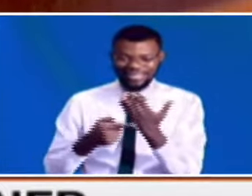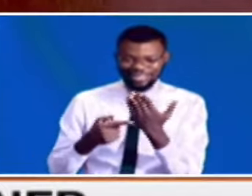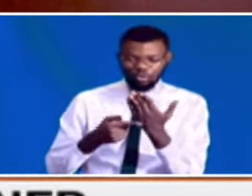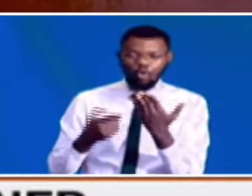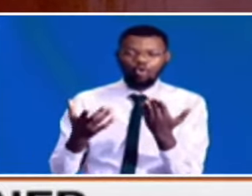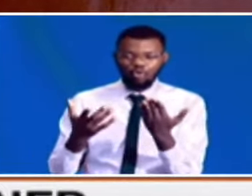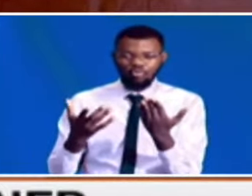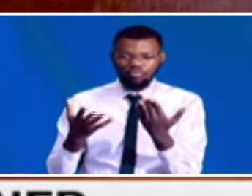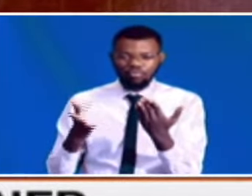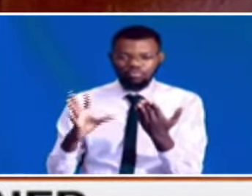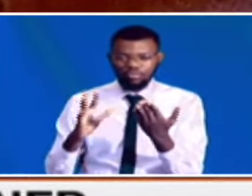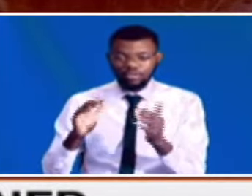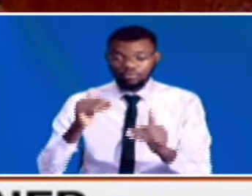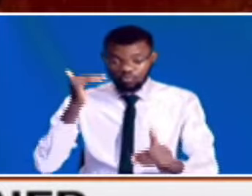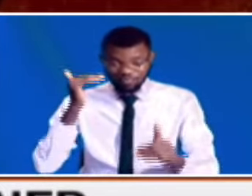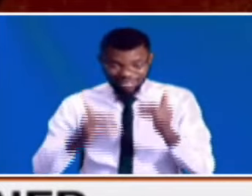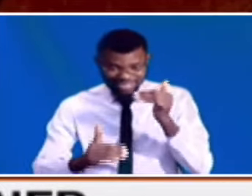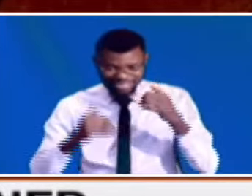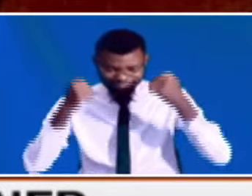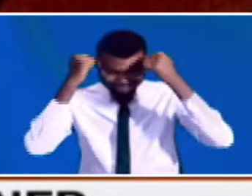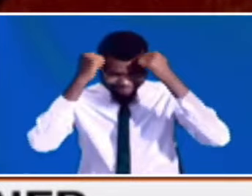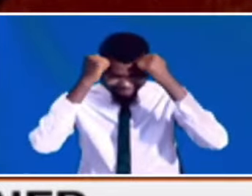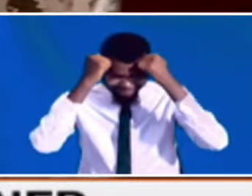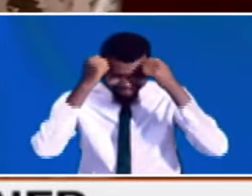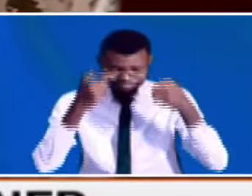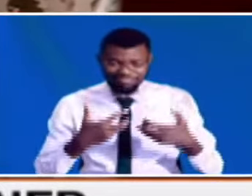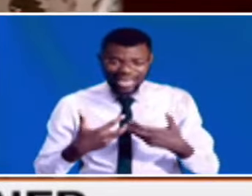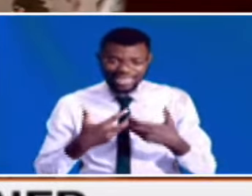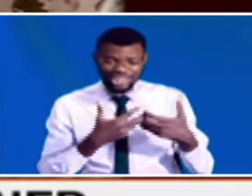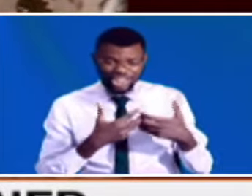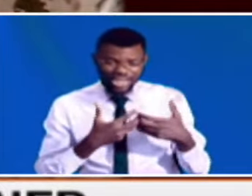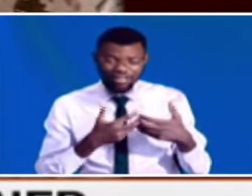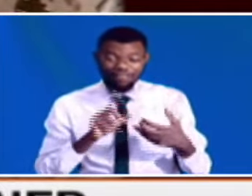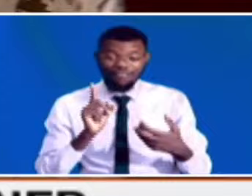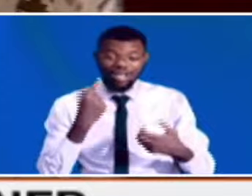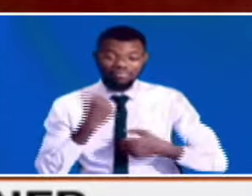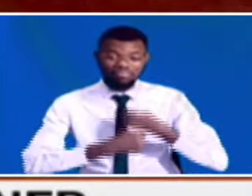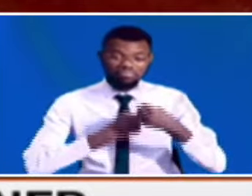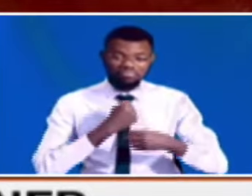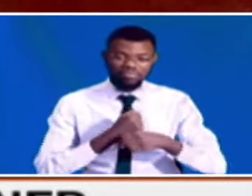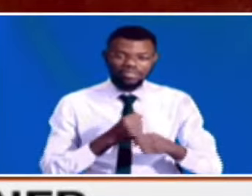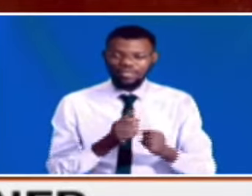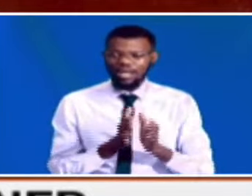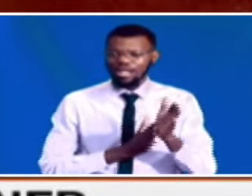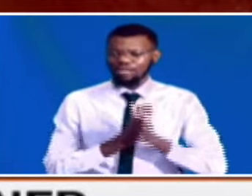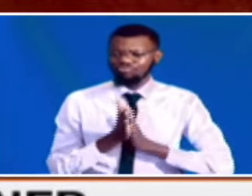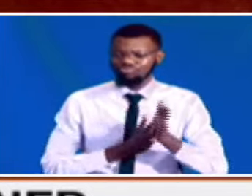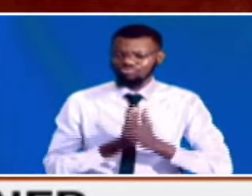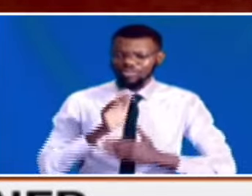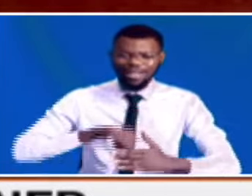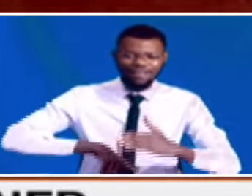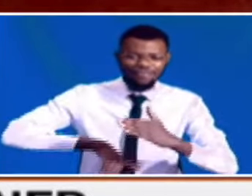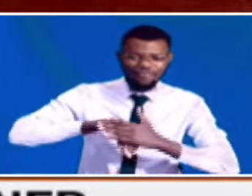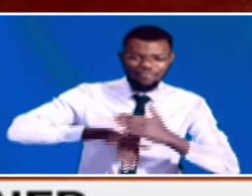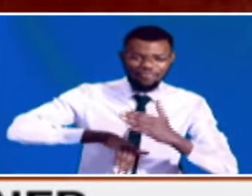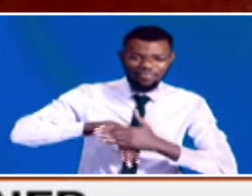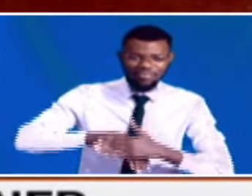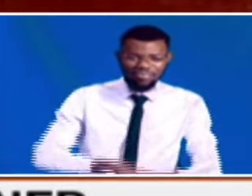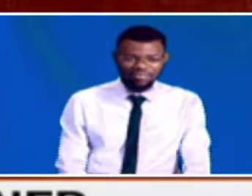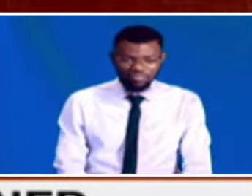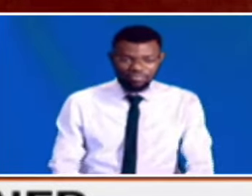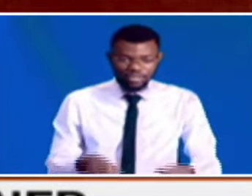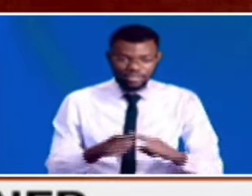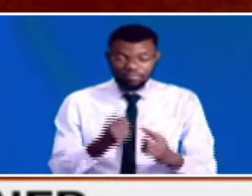civil engineering, currently in his first year. An avid football enthusiast, Ian is also recognized for his